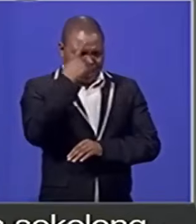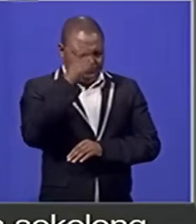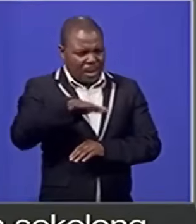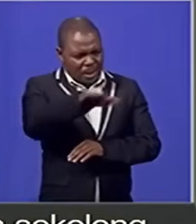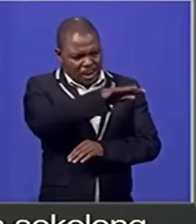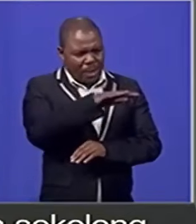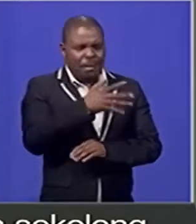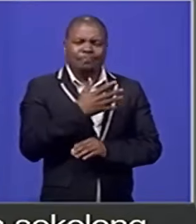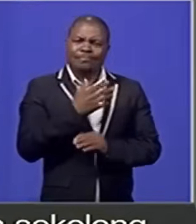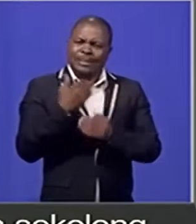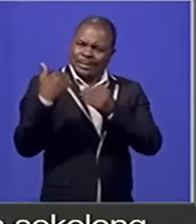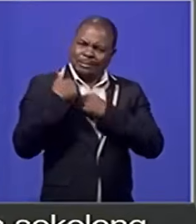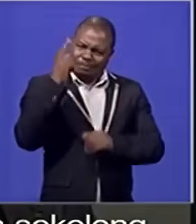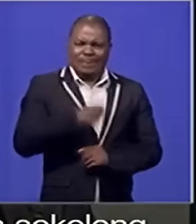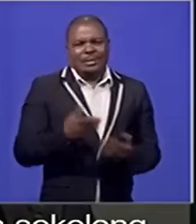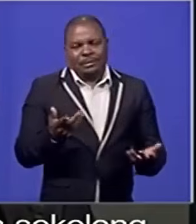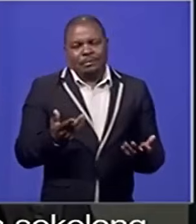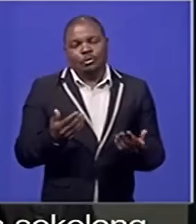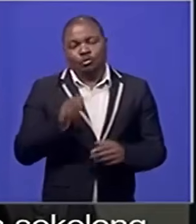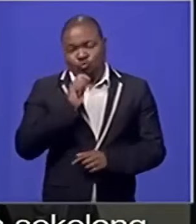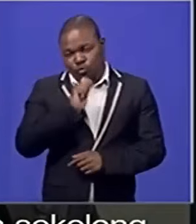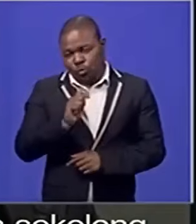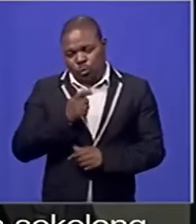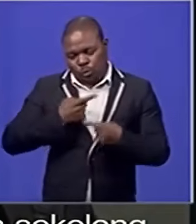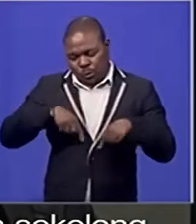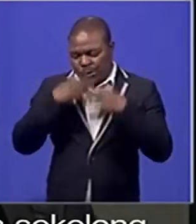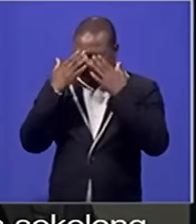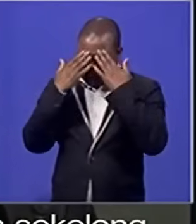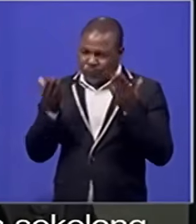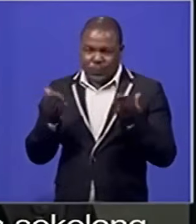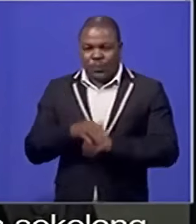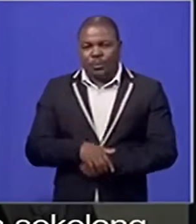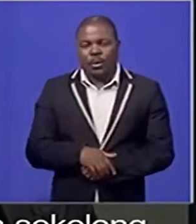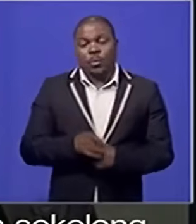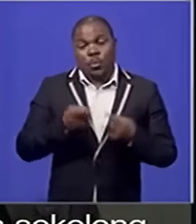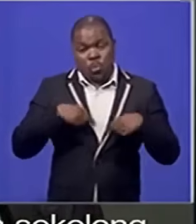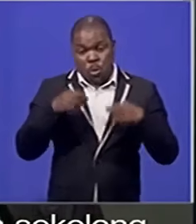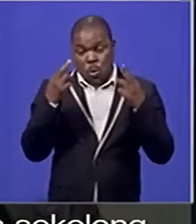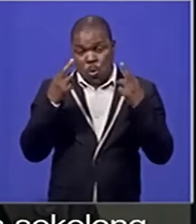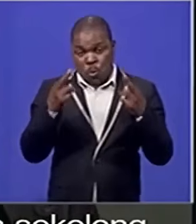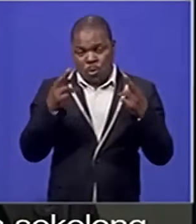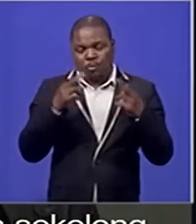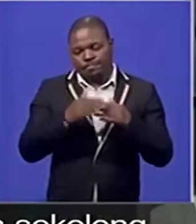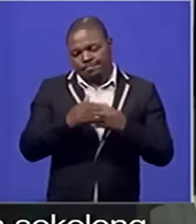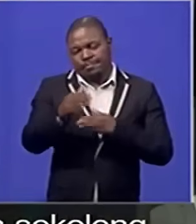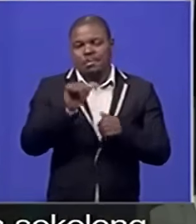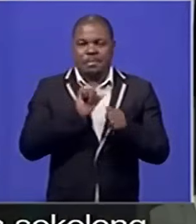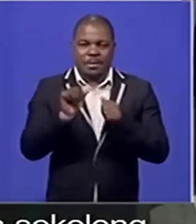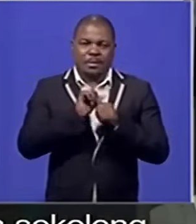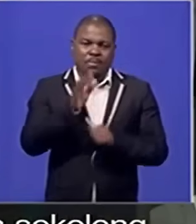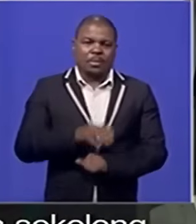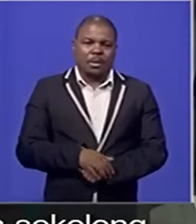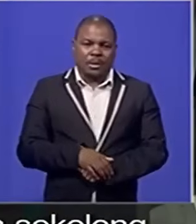the individuals. So we really don't know, but we hope that sanity will prevail.